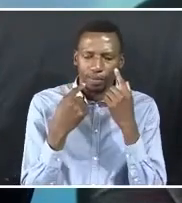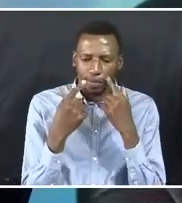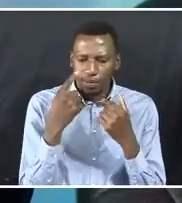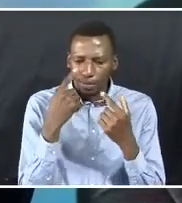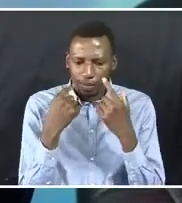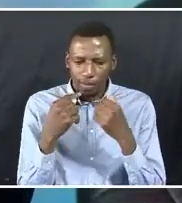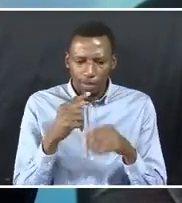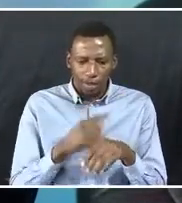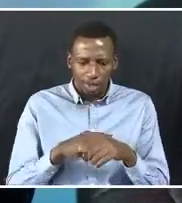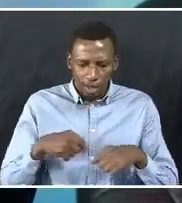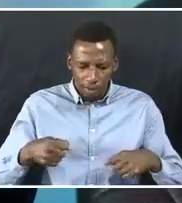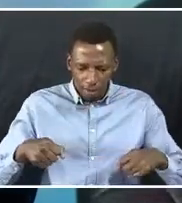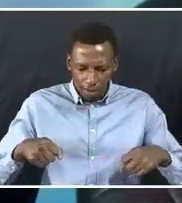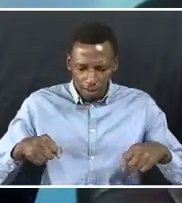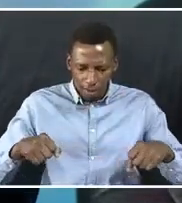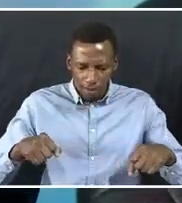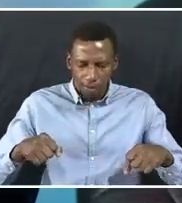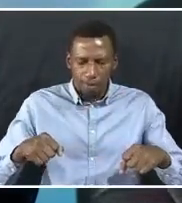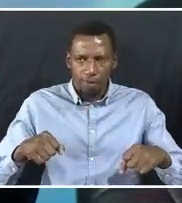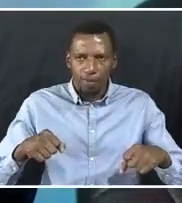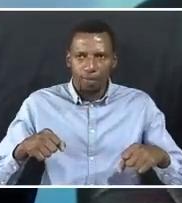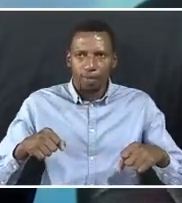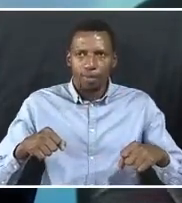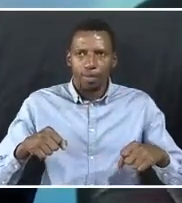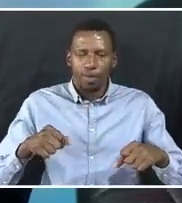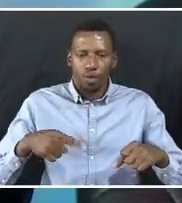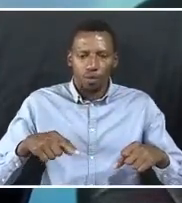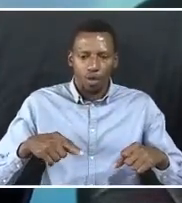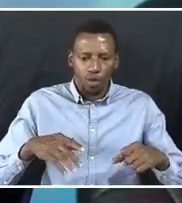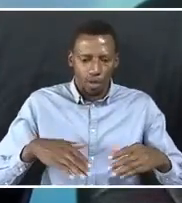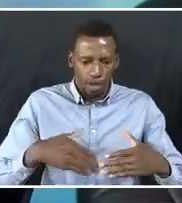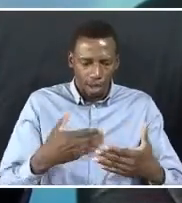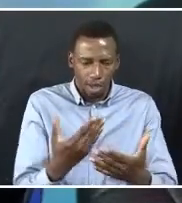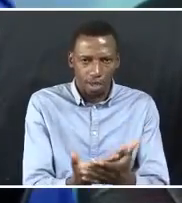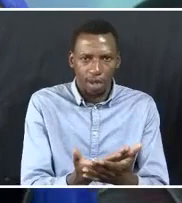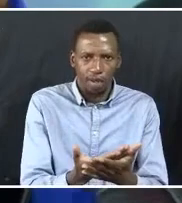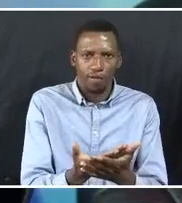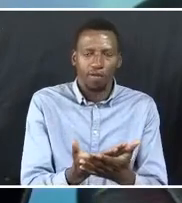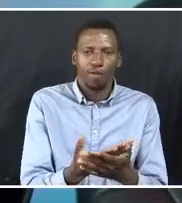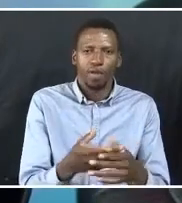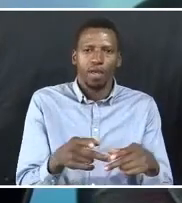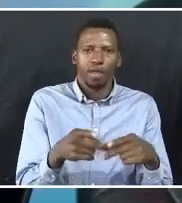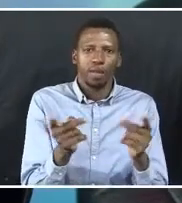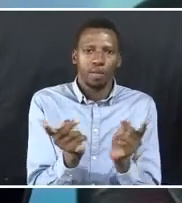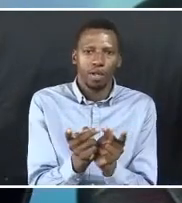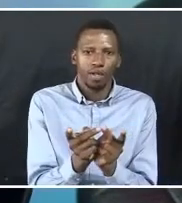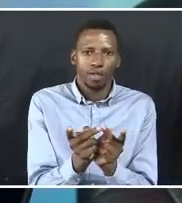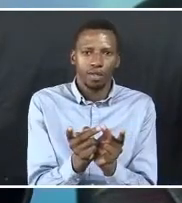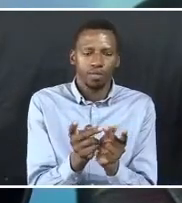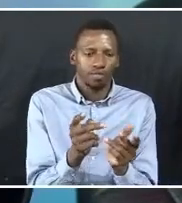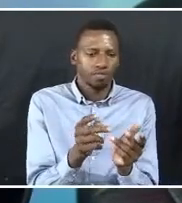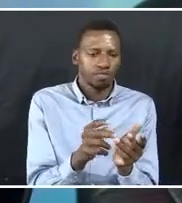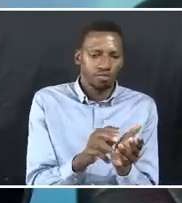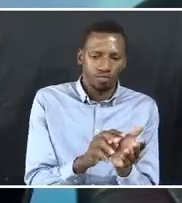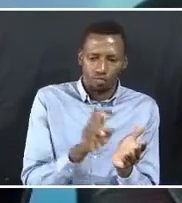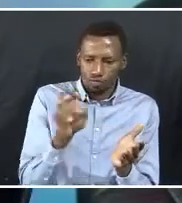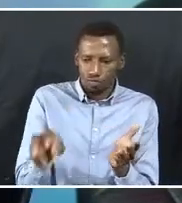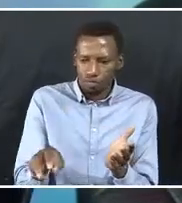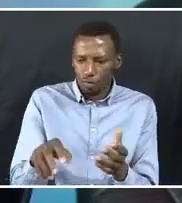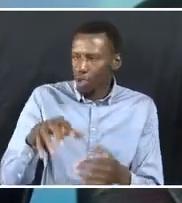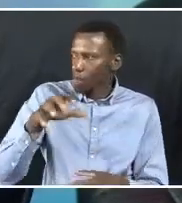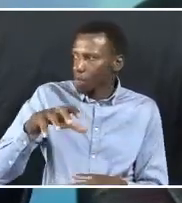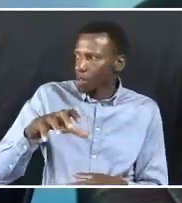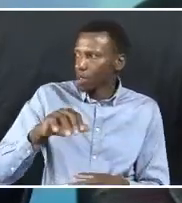I was crying on the motorbike. And we reached where I was to alight, cross over, take a matatu to town.